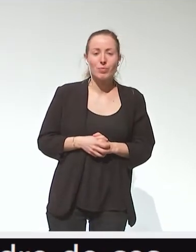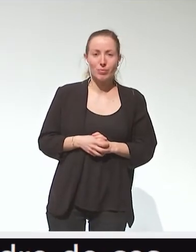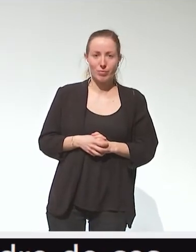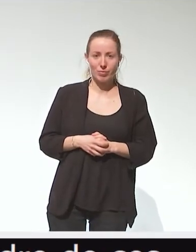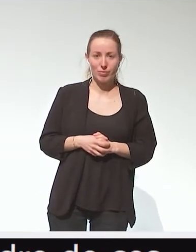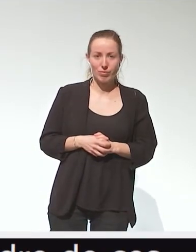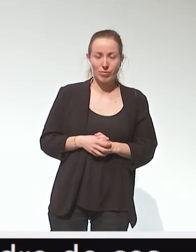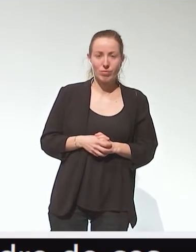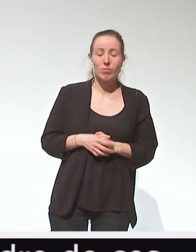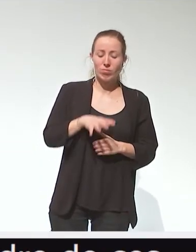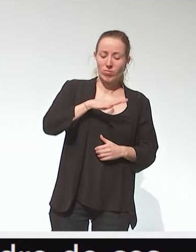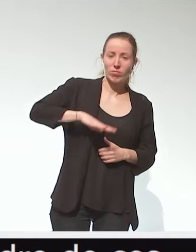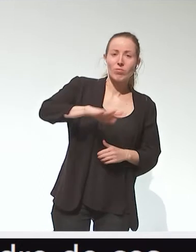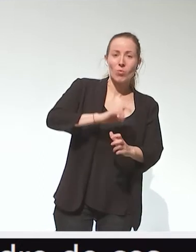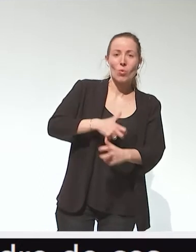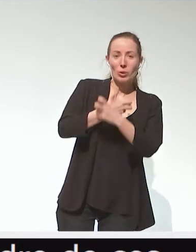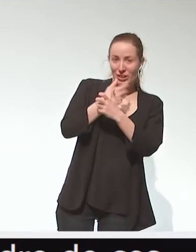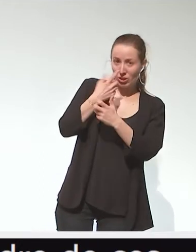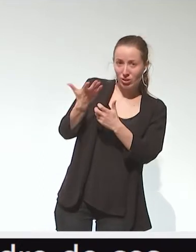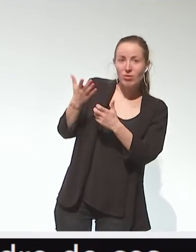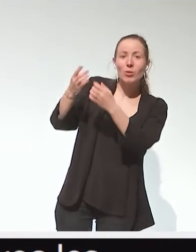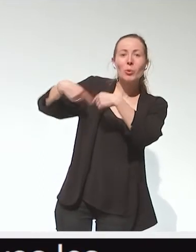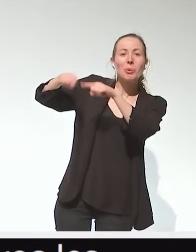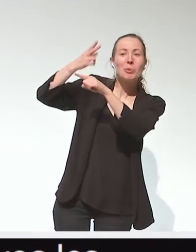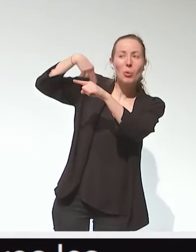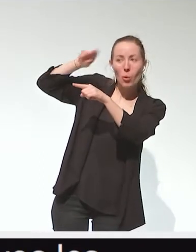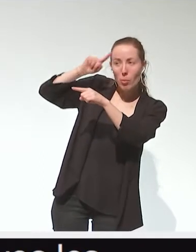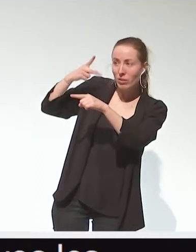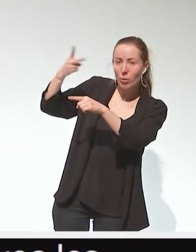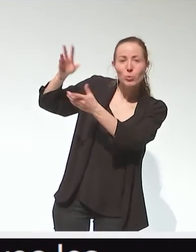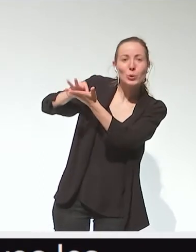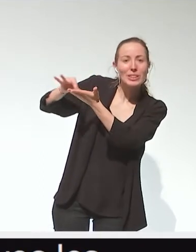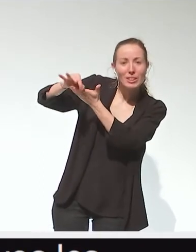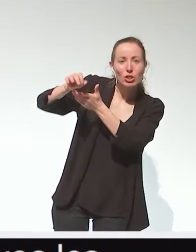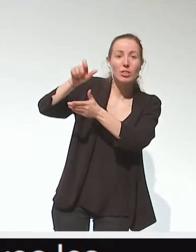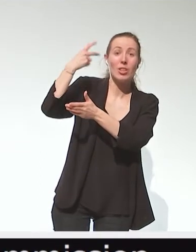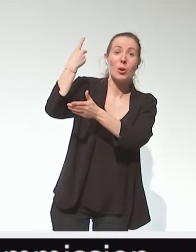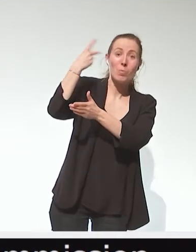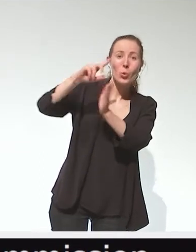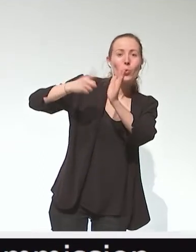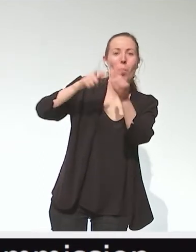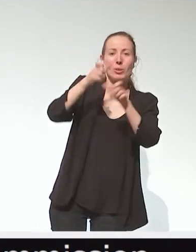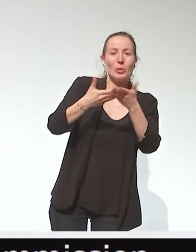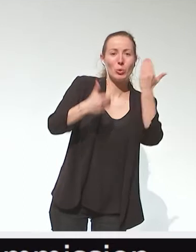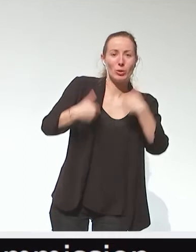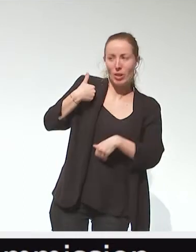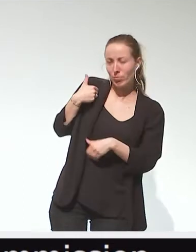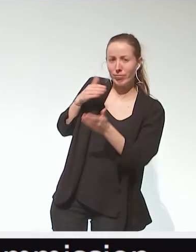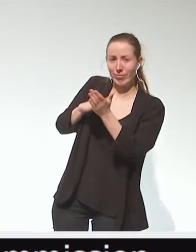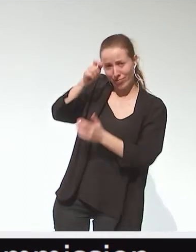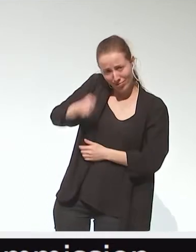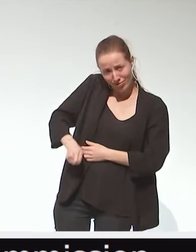states. Austria would like to congratulate the European Commission on its strategy on the rights